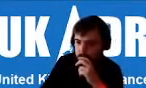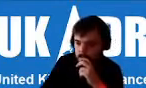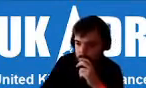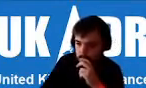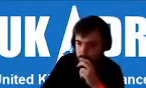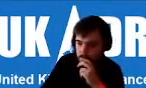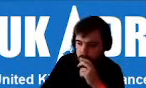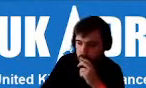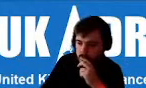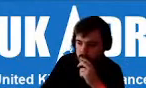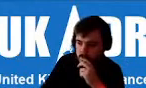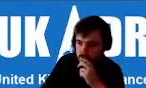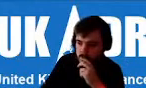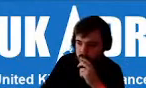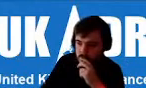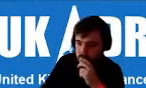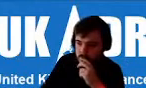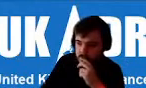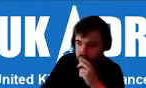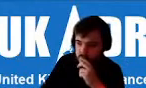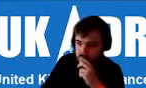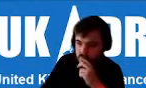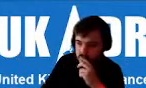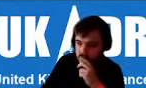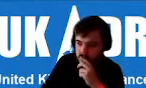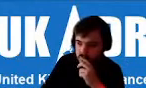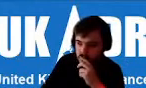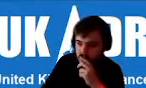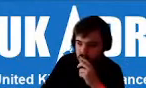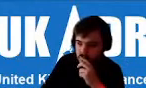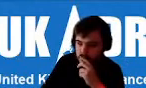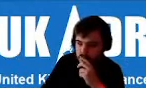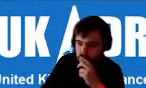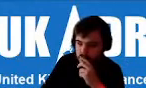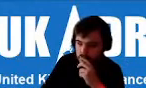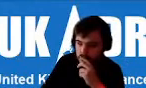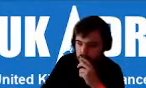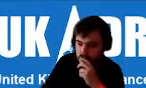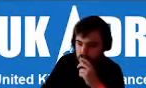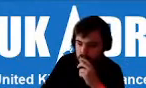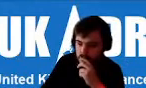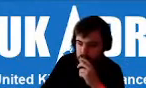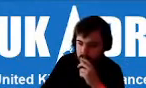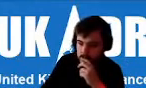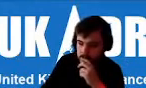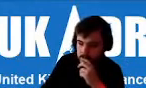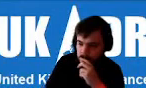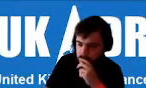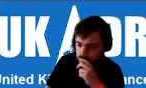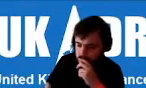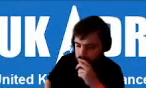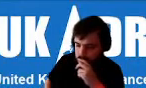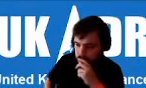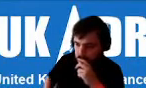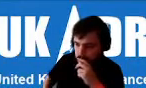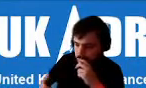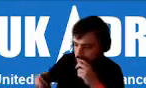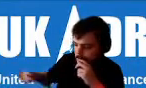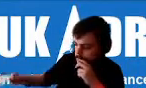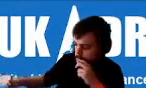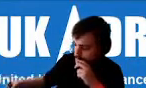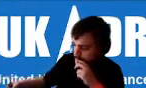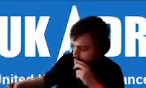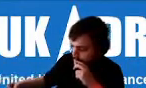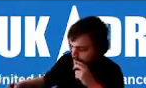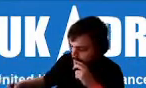for 45 minutes and said, this is going to happen. And he preceded his comments by saying, I'm going to tell you something that you don't believe will happen and